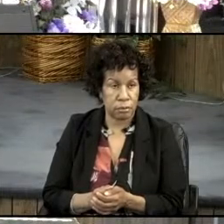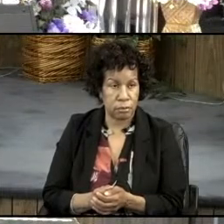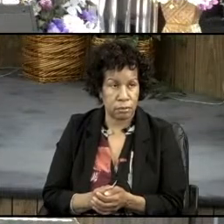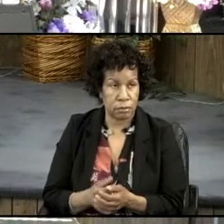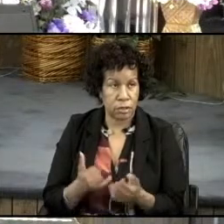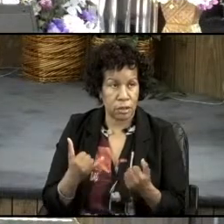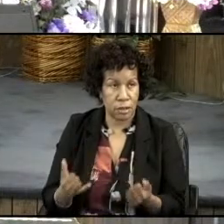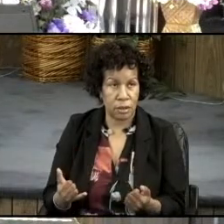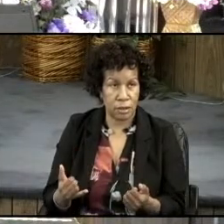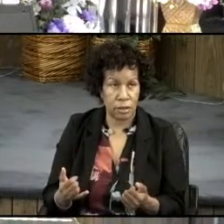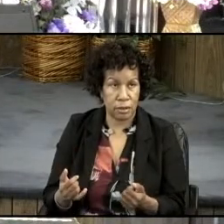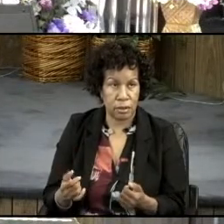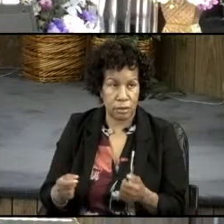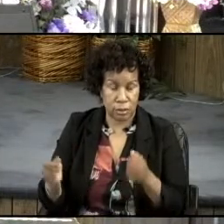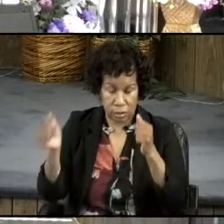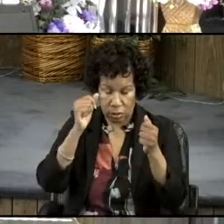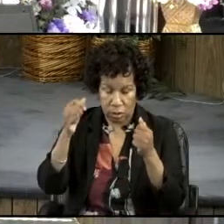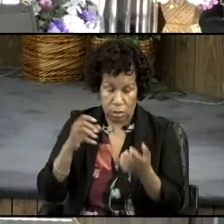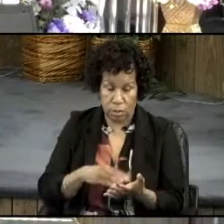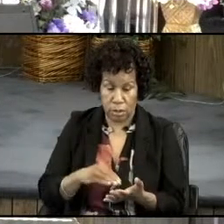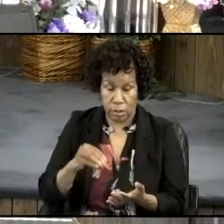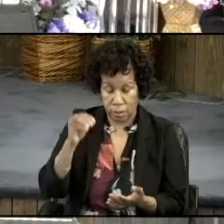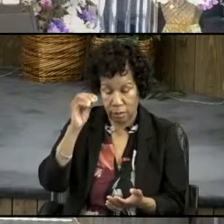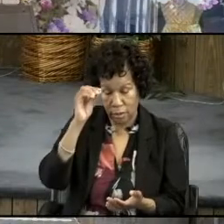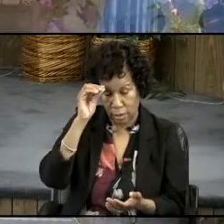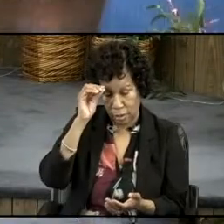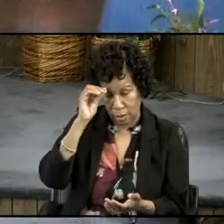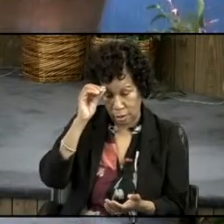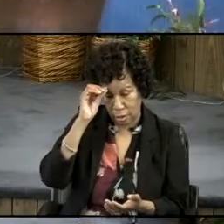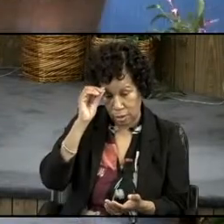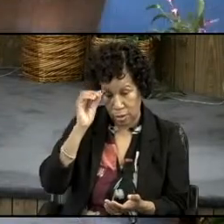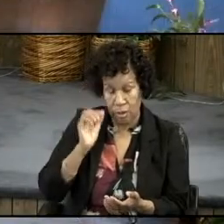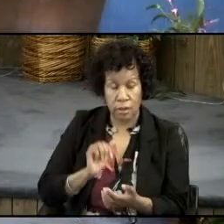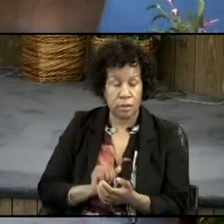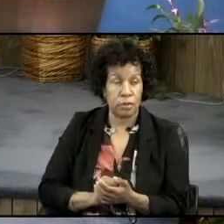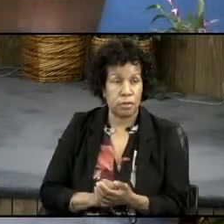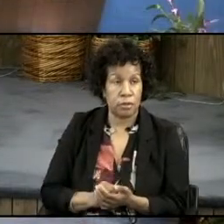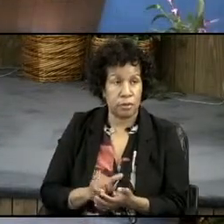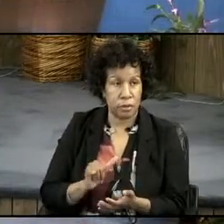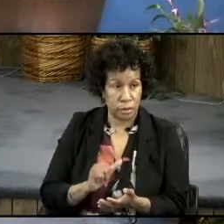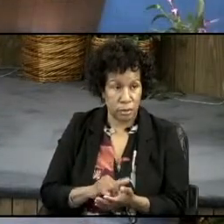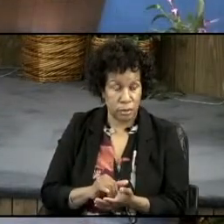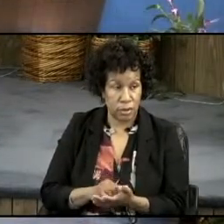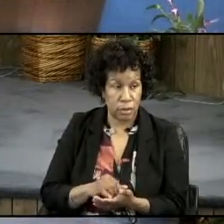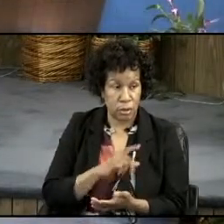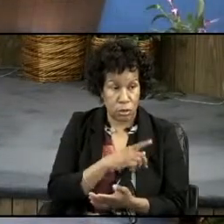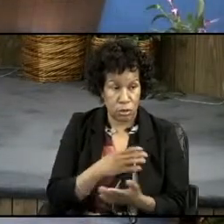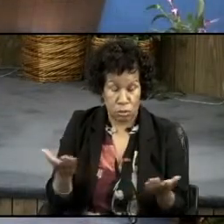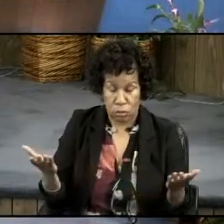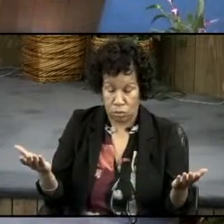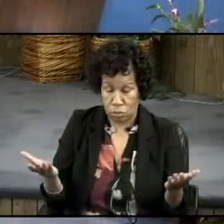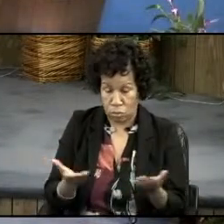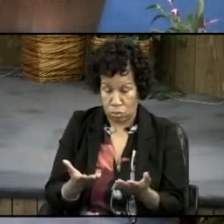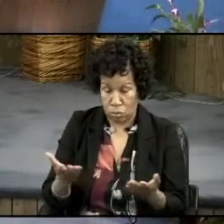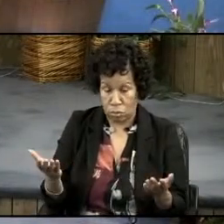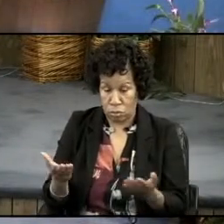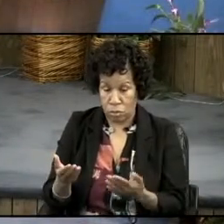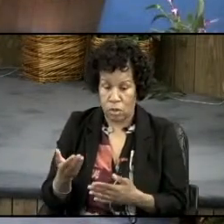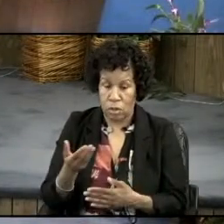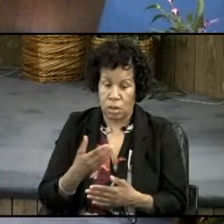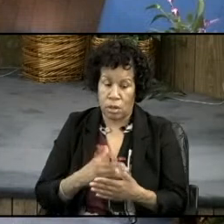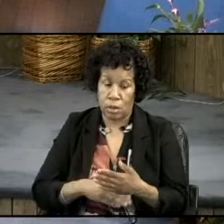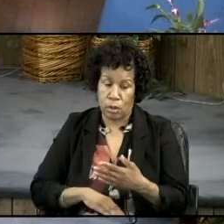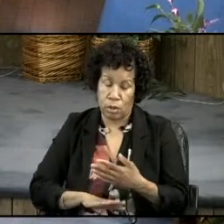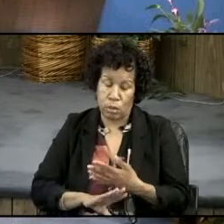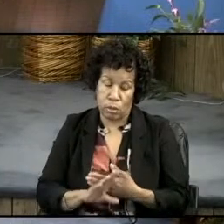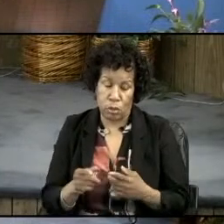Special Operations believe. They believe that I'm here because I was born to do